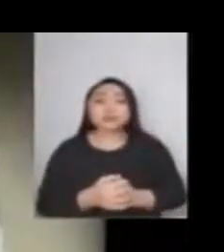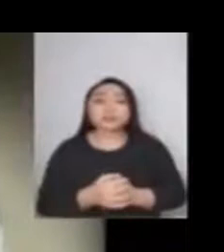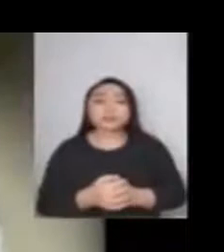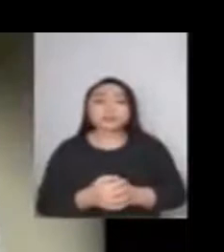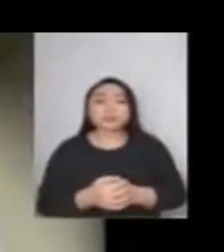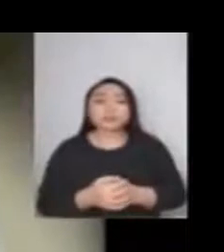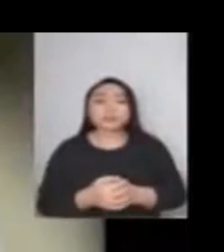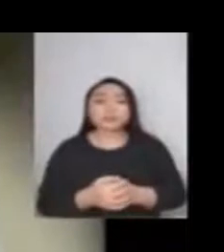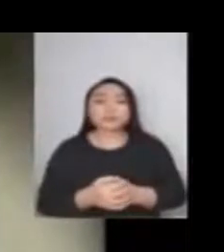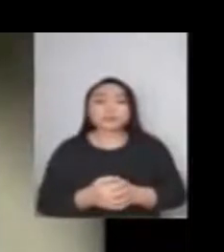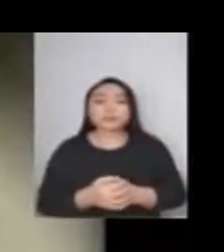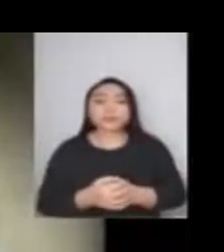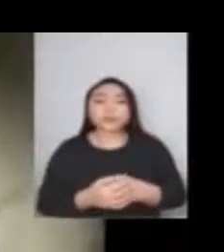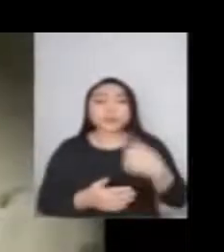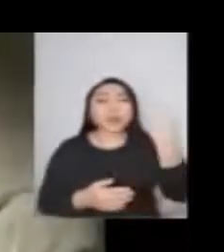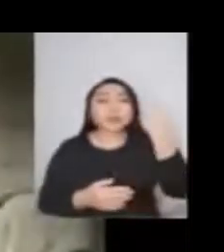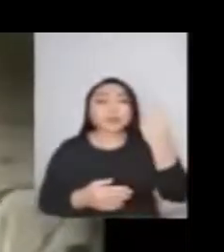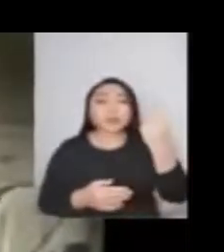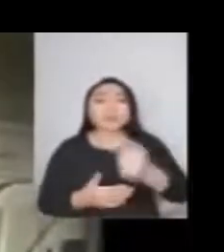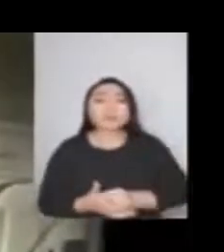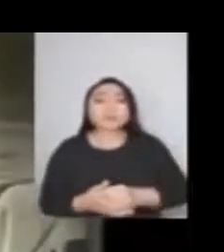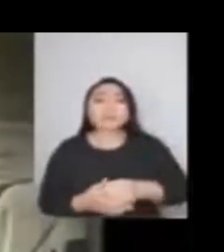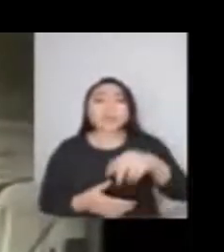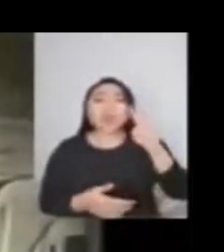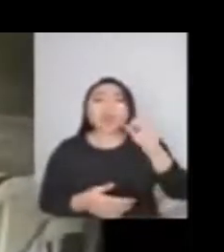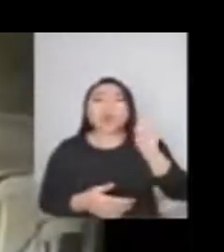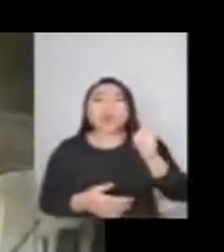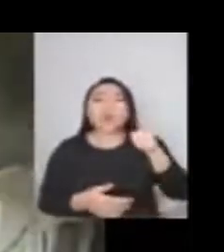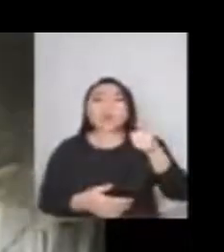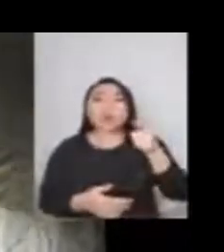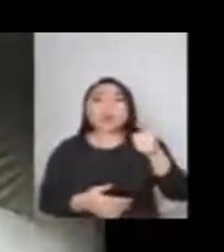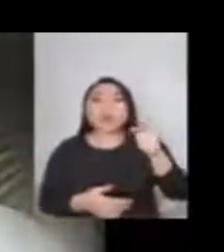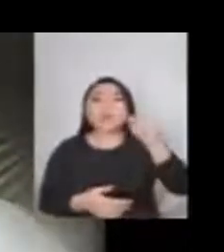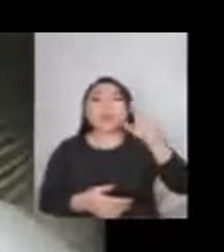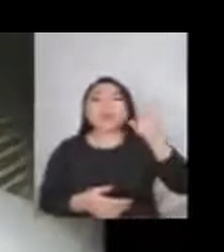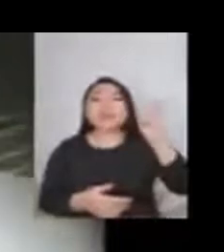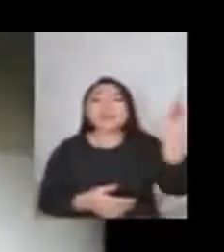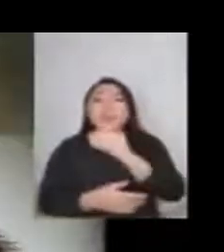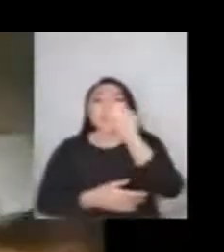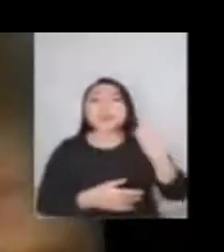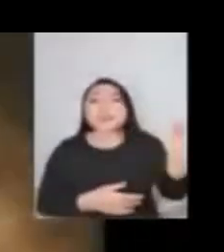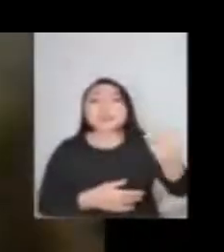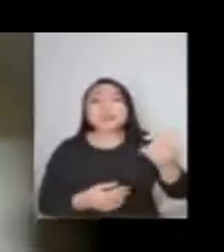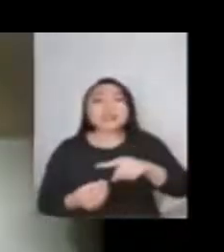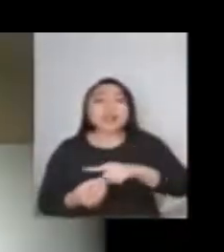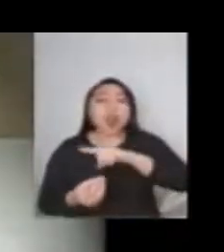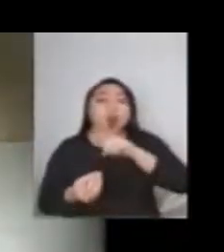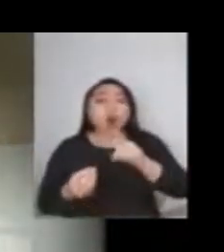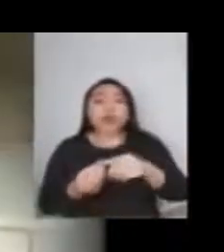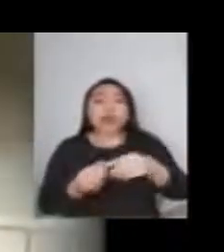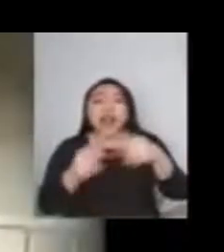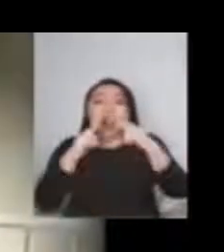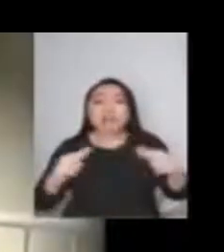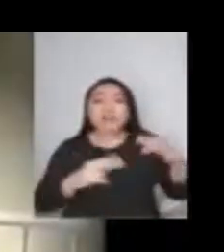every 100,000 live births, a rate that is way behind our MDG target of no more than 53